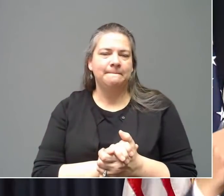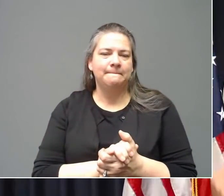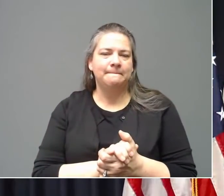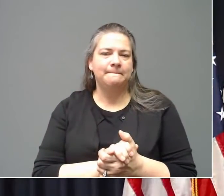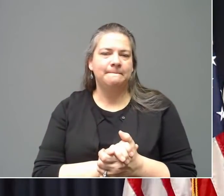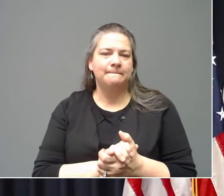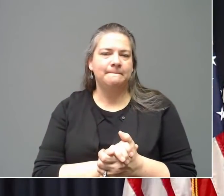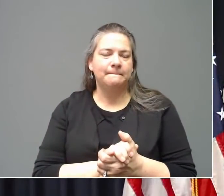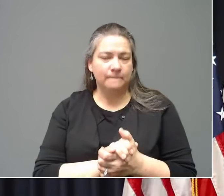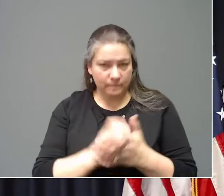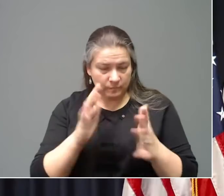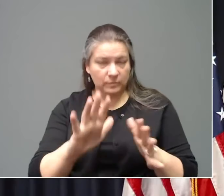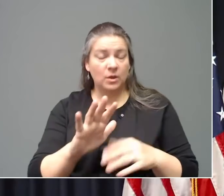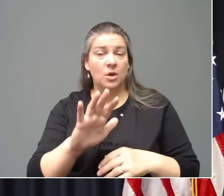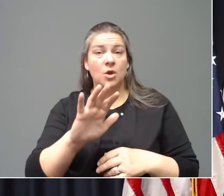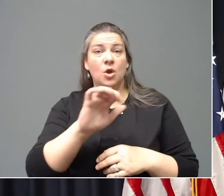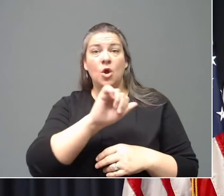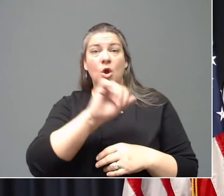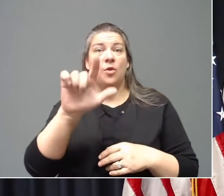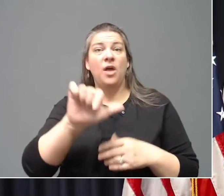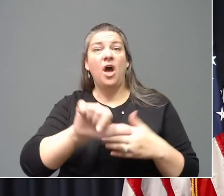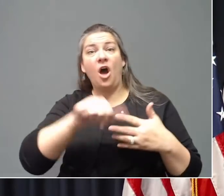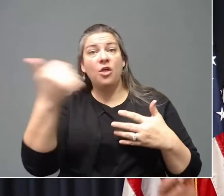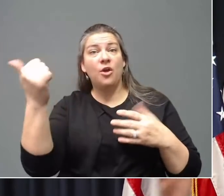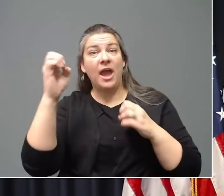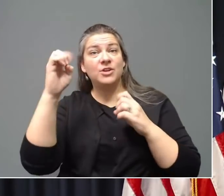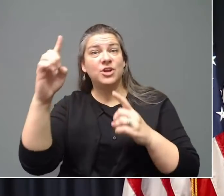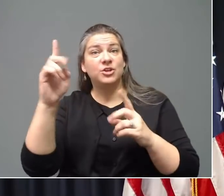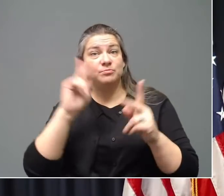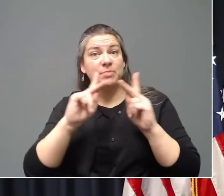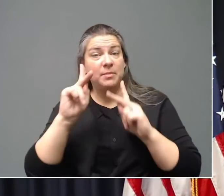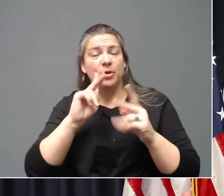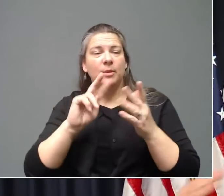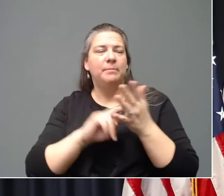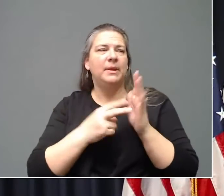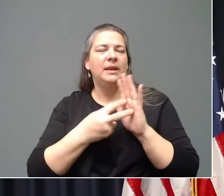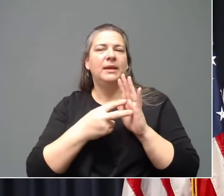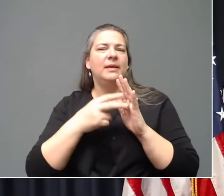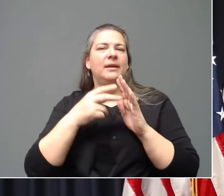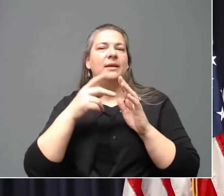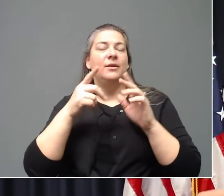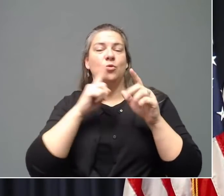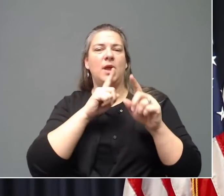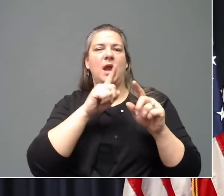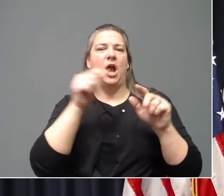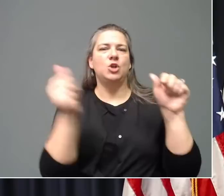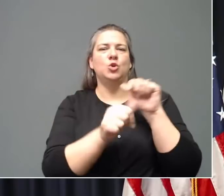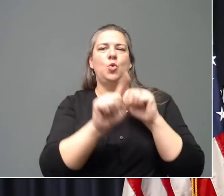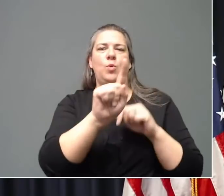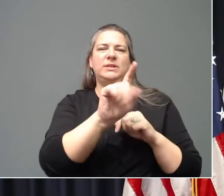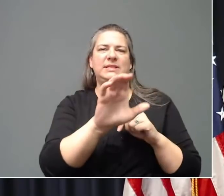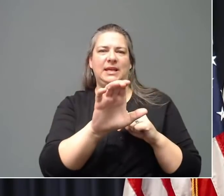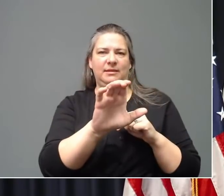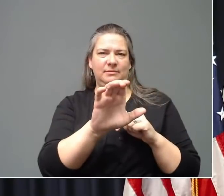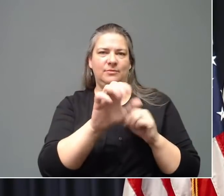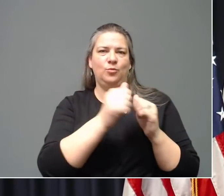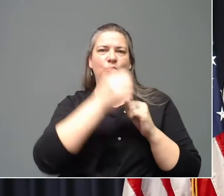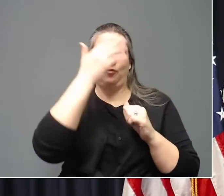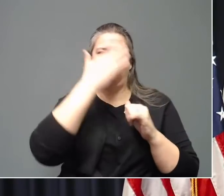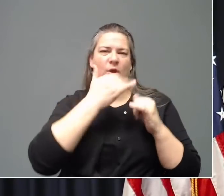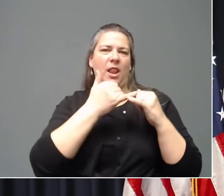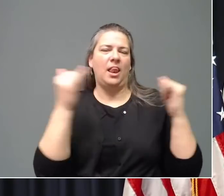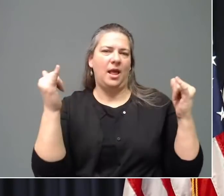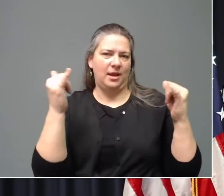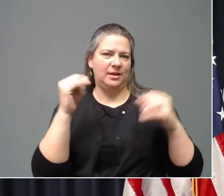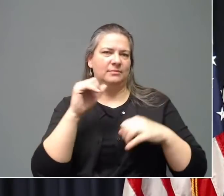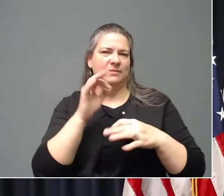So all the other educational personnel, by any definition, fit in 1C with all the other frontline essential workers. So,